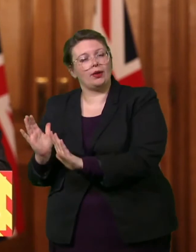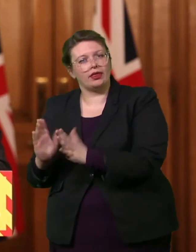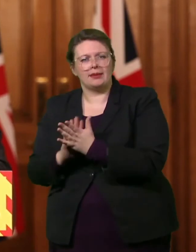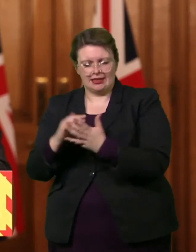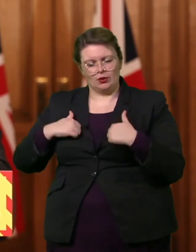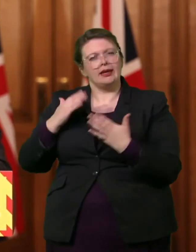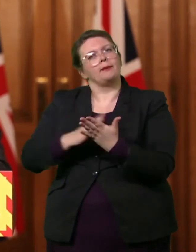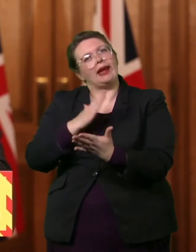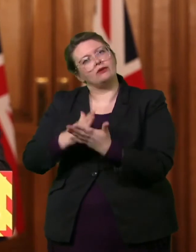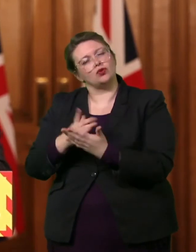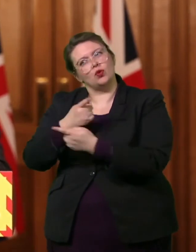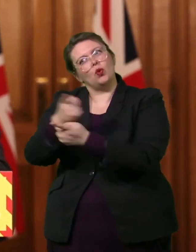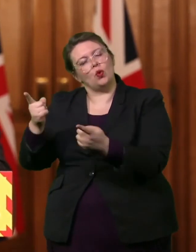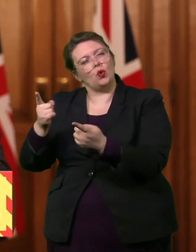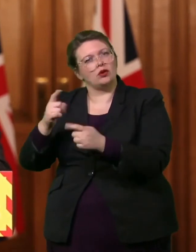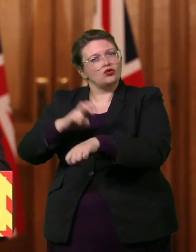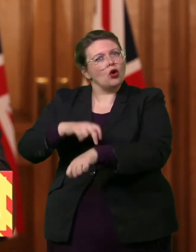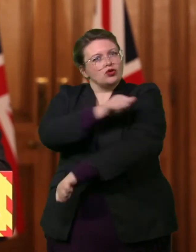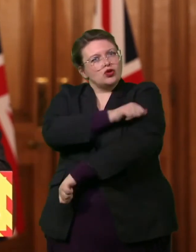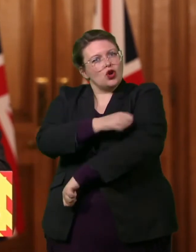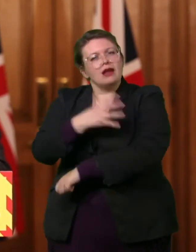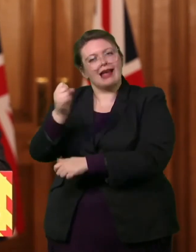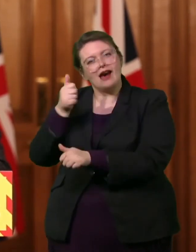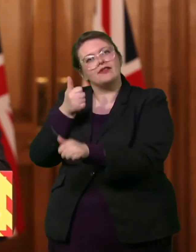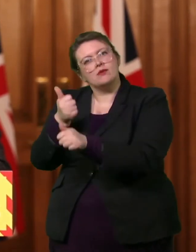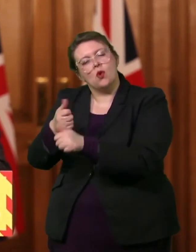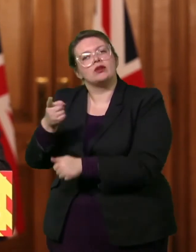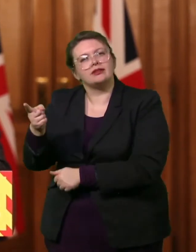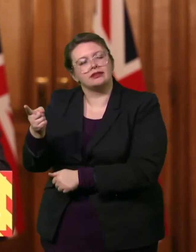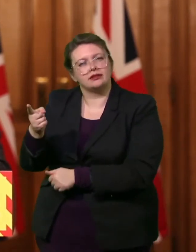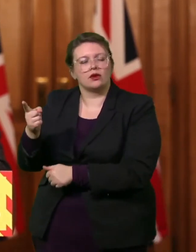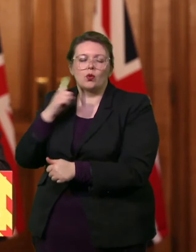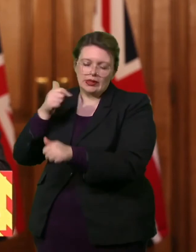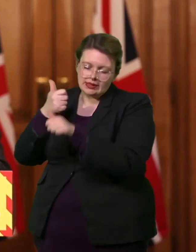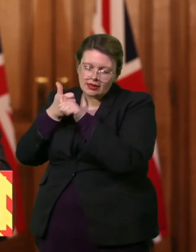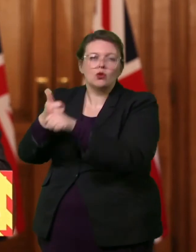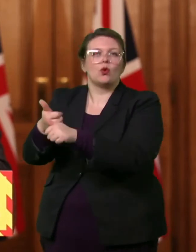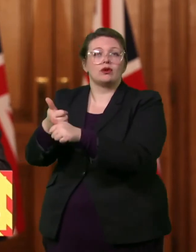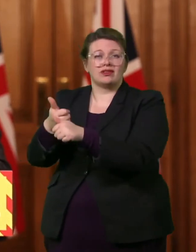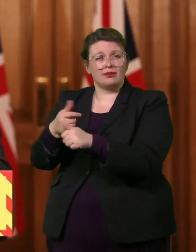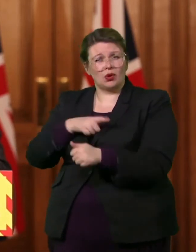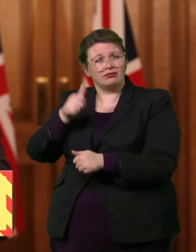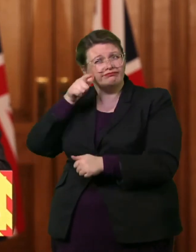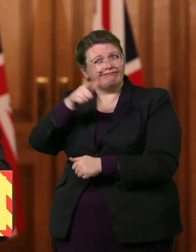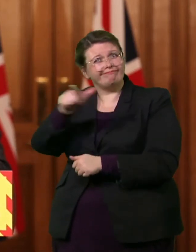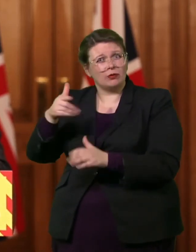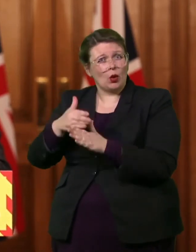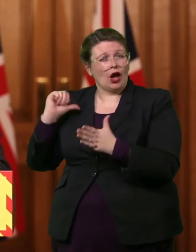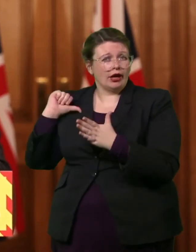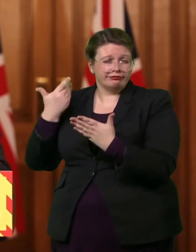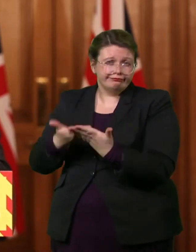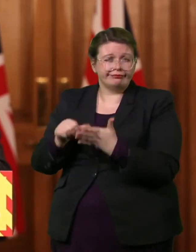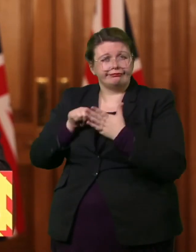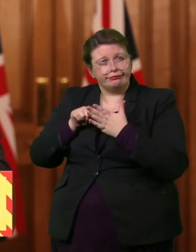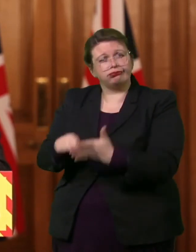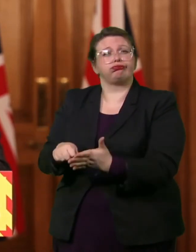people who've been on the front line in what can be traumatic situations get the support they need, the